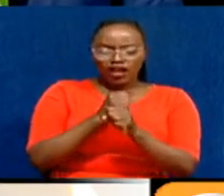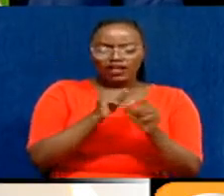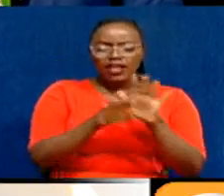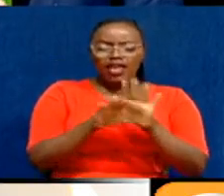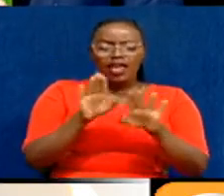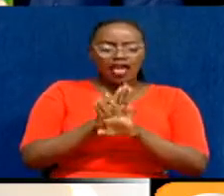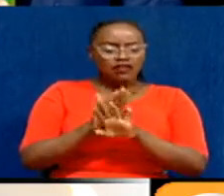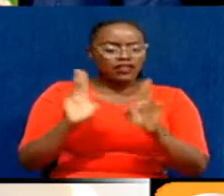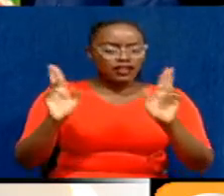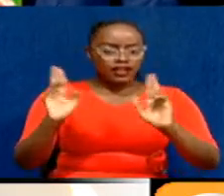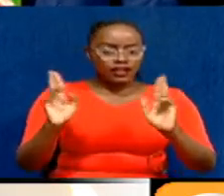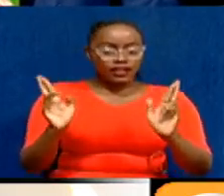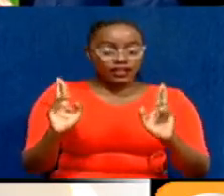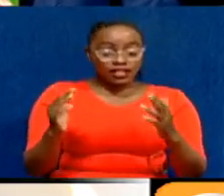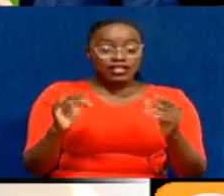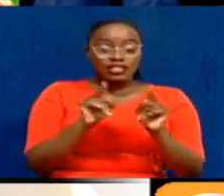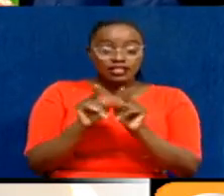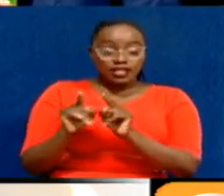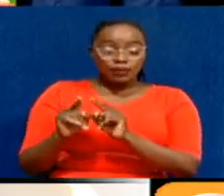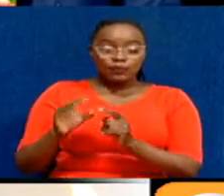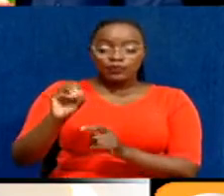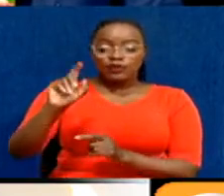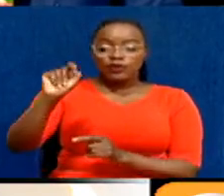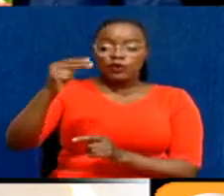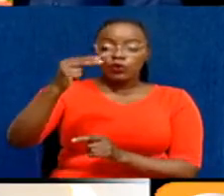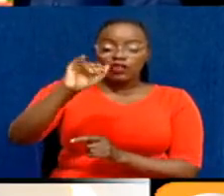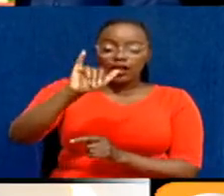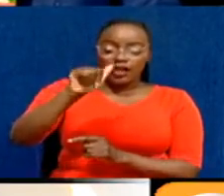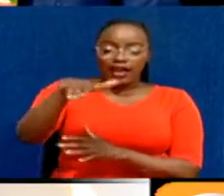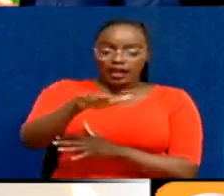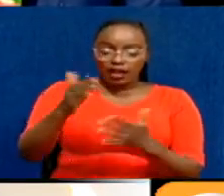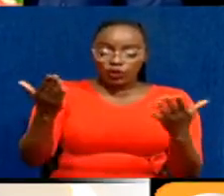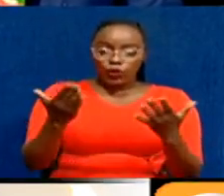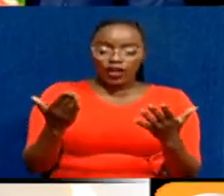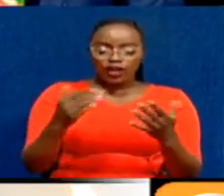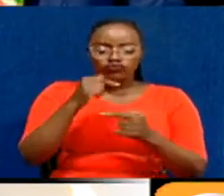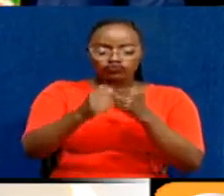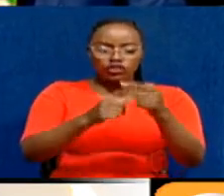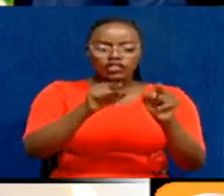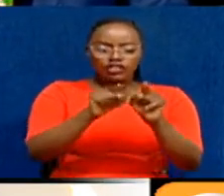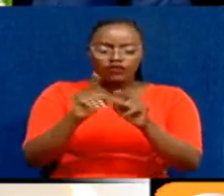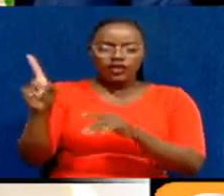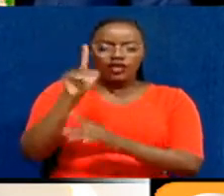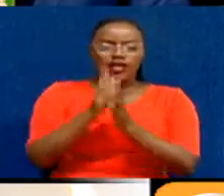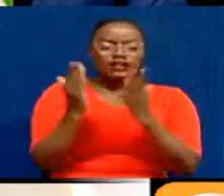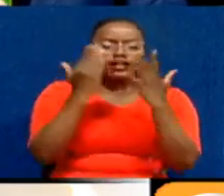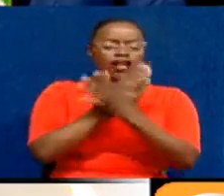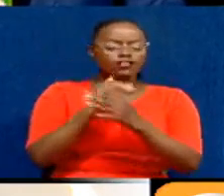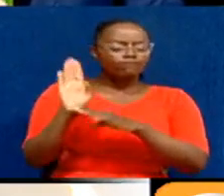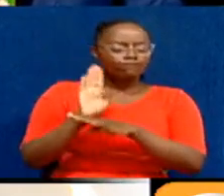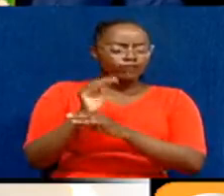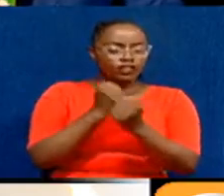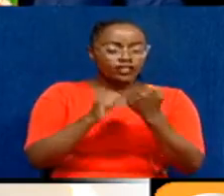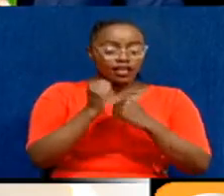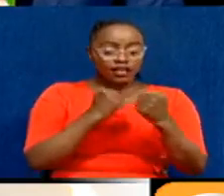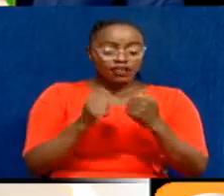all systems go, and that even the Othaya approved grounds that has been undergoing a day and night activities